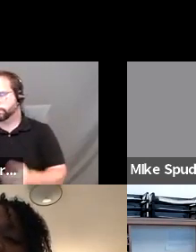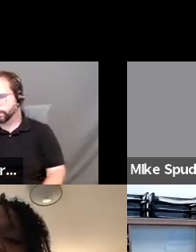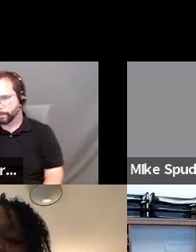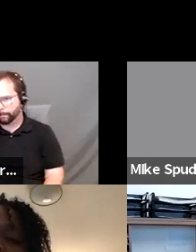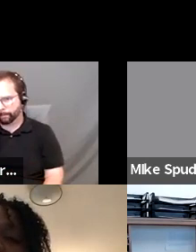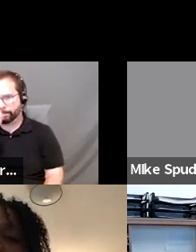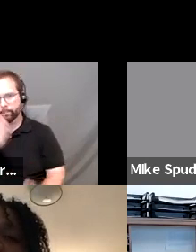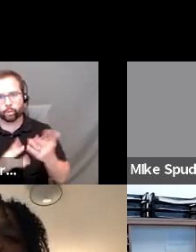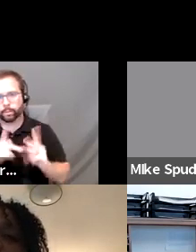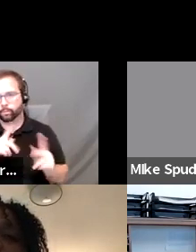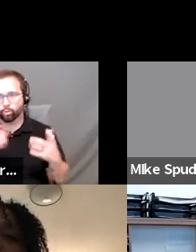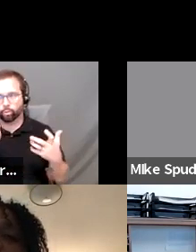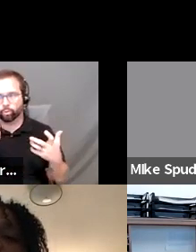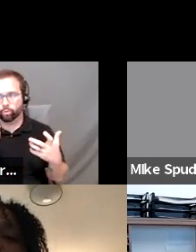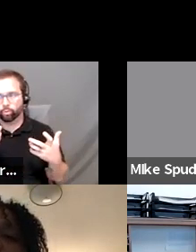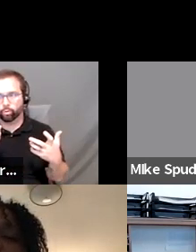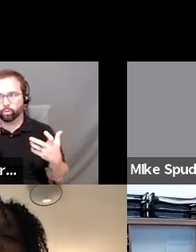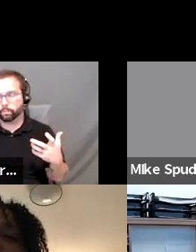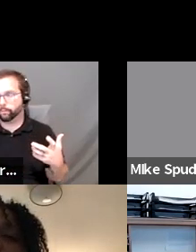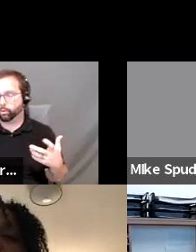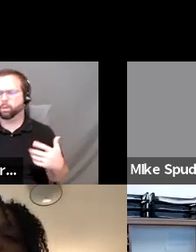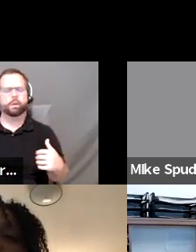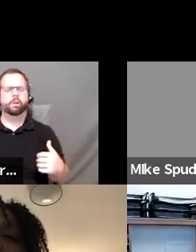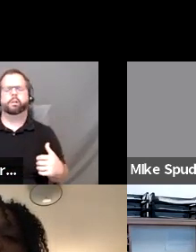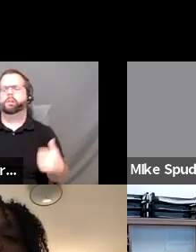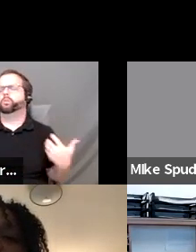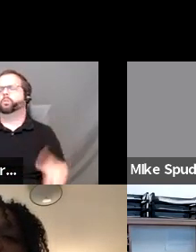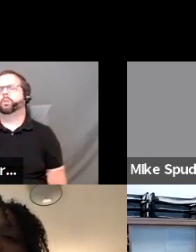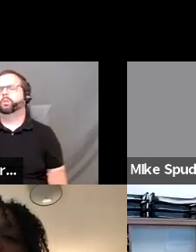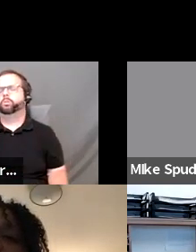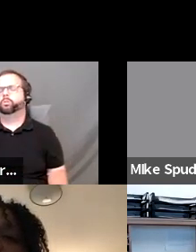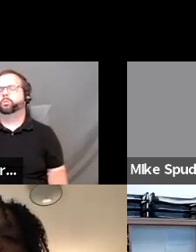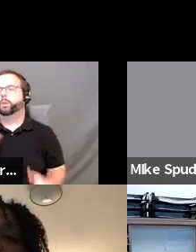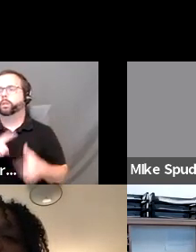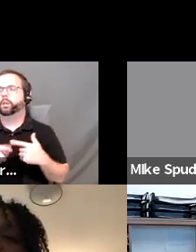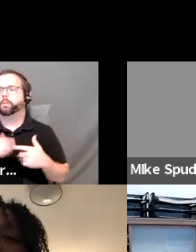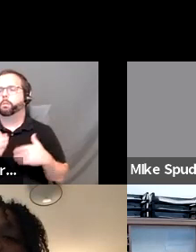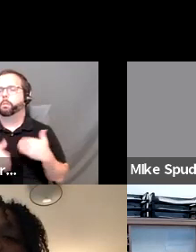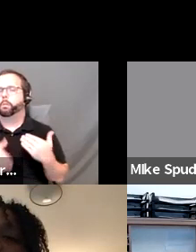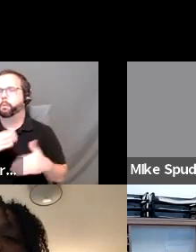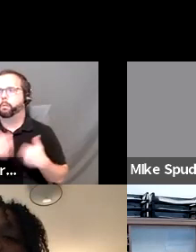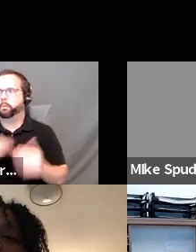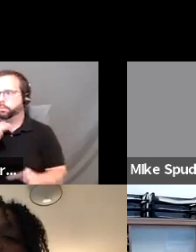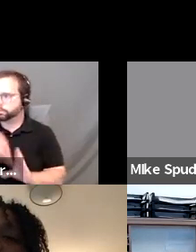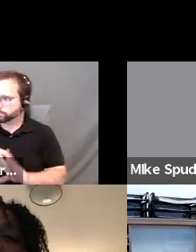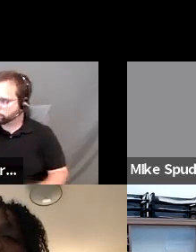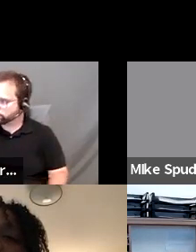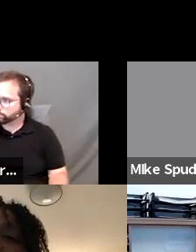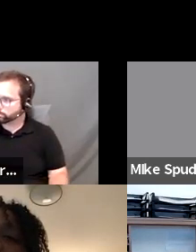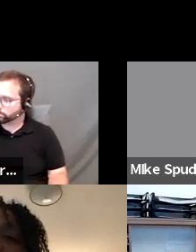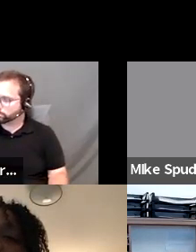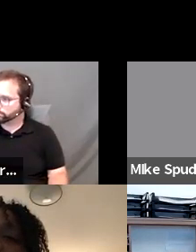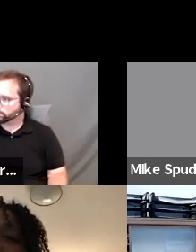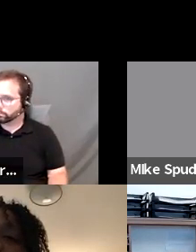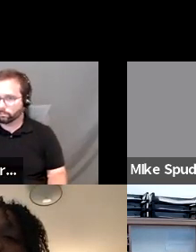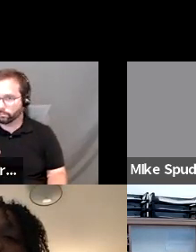didn't want to be on Zoom before, all of a sudden they're on Zoom. They're using, they have phones. You can be on Zoom on phones. Everybody has a